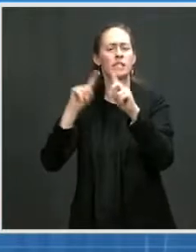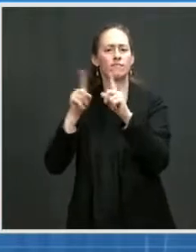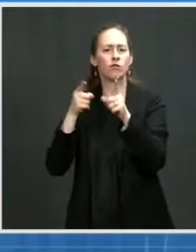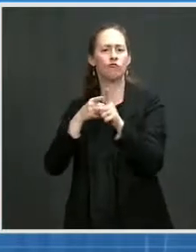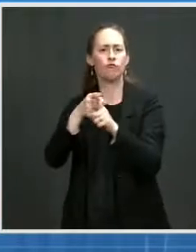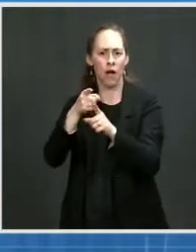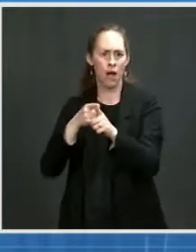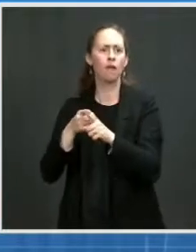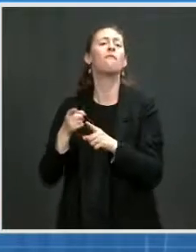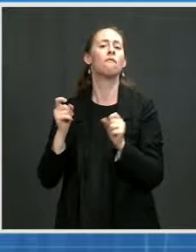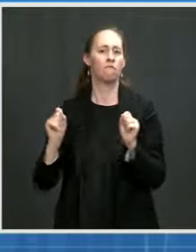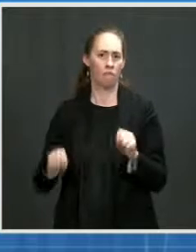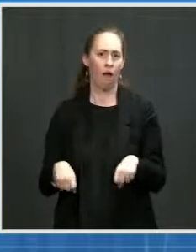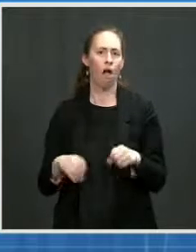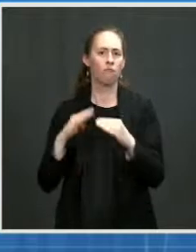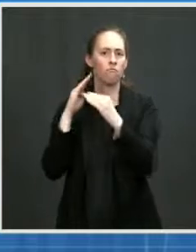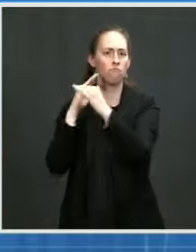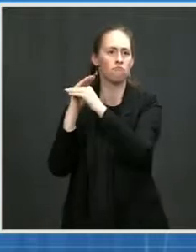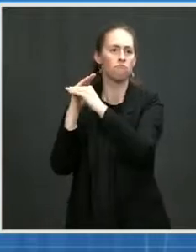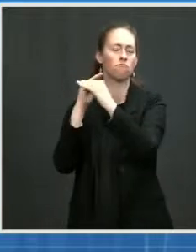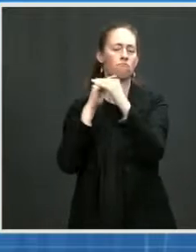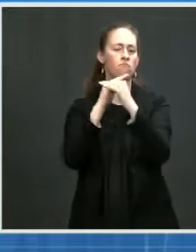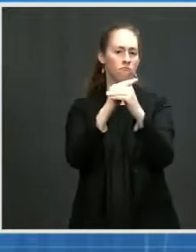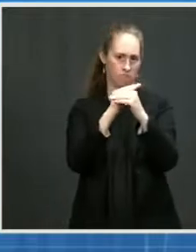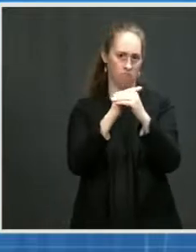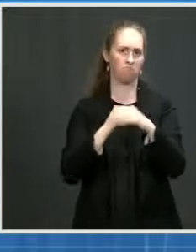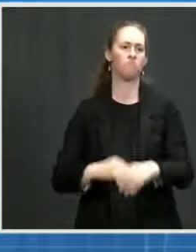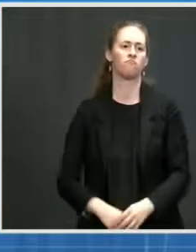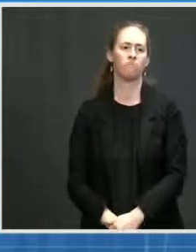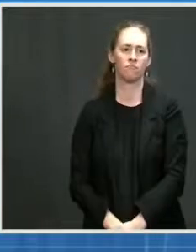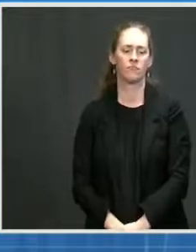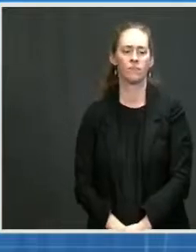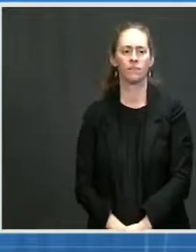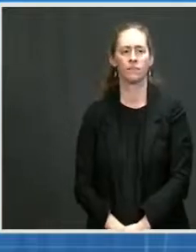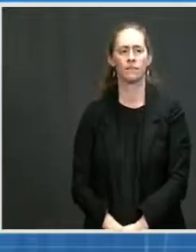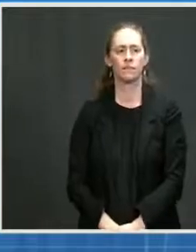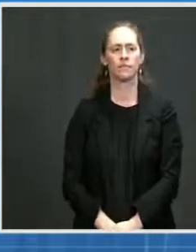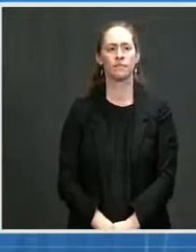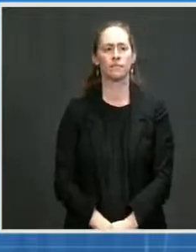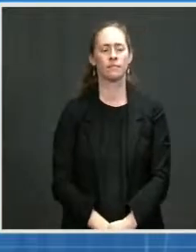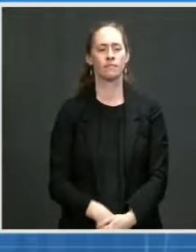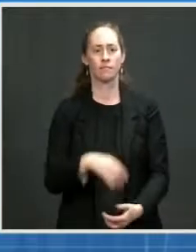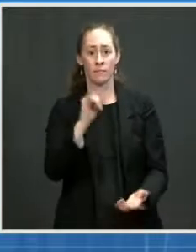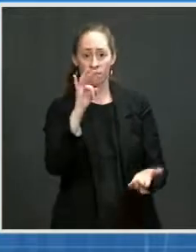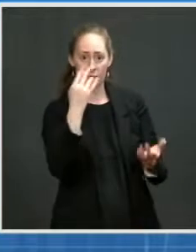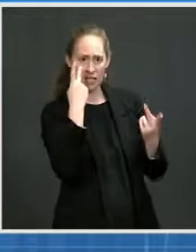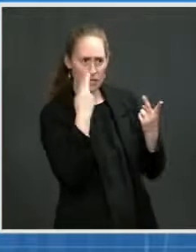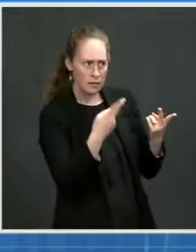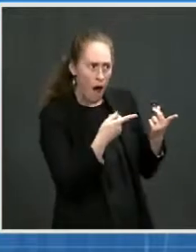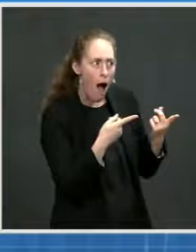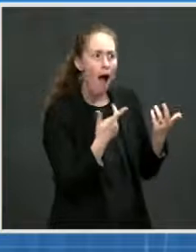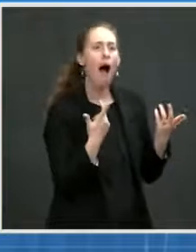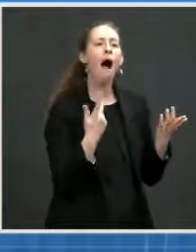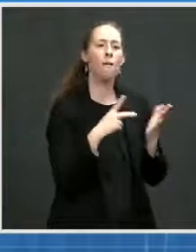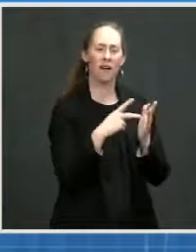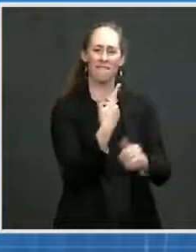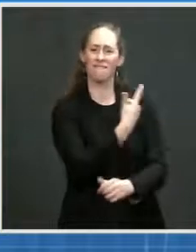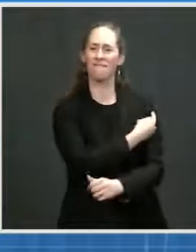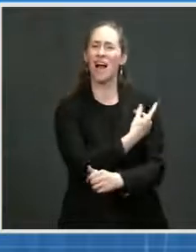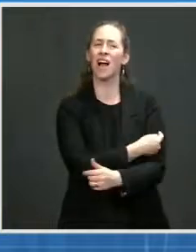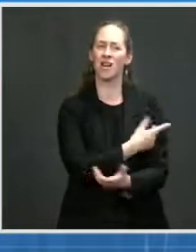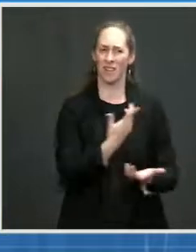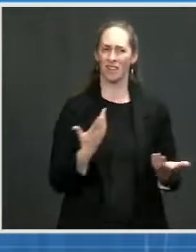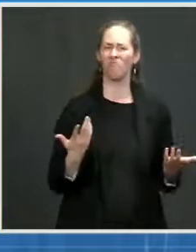mentioned a couple of weeks ago, importance that when you look at vaccines, things get better and better. I'll stop there and hand it over